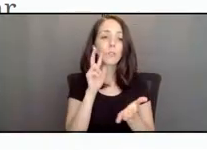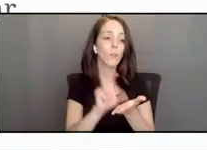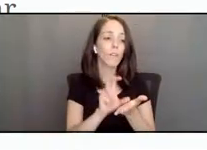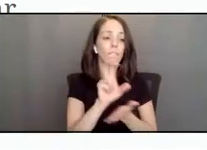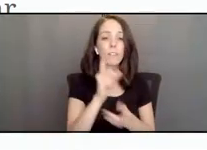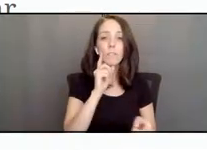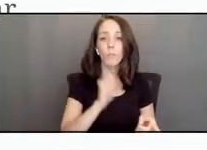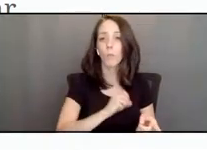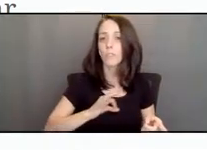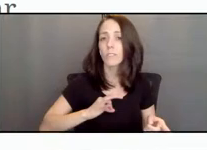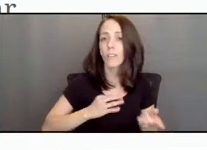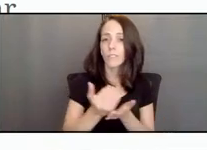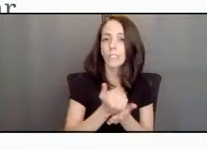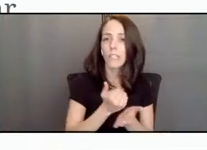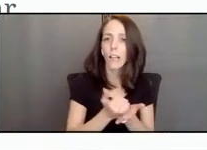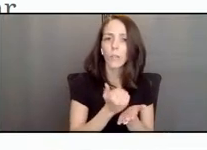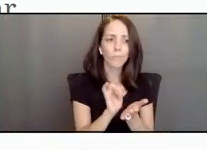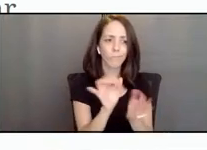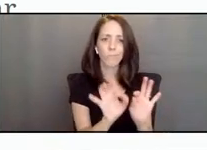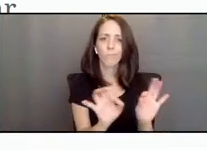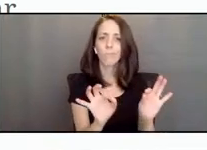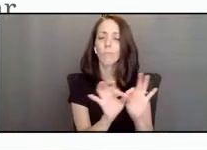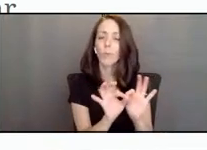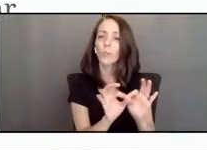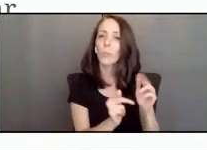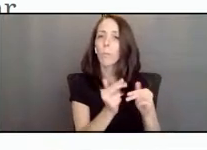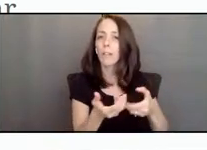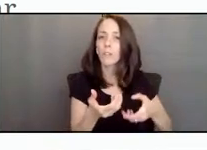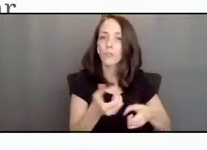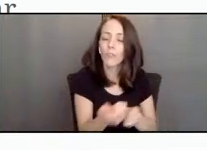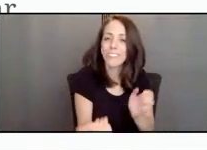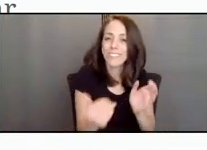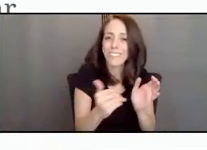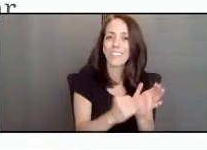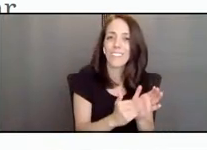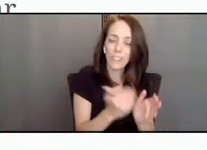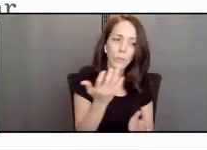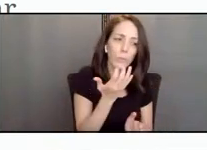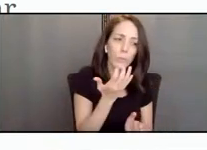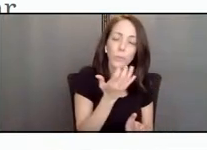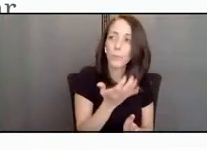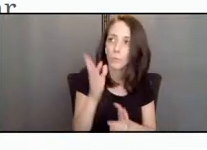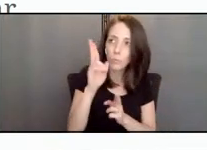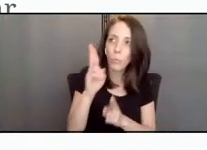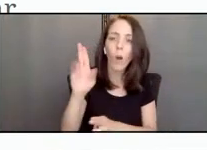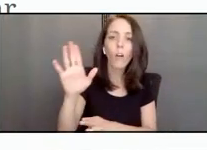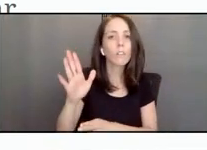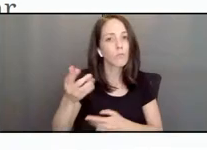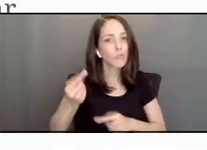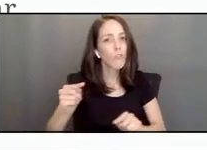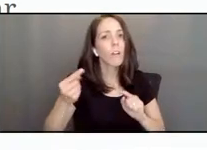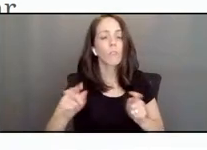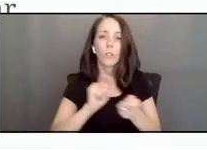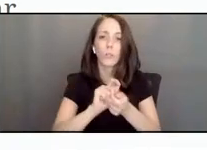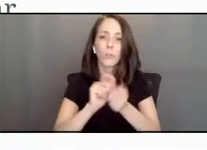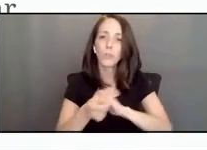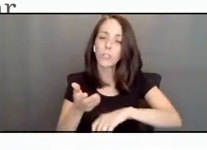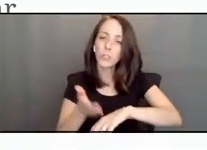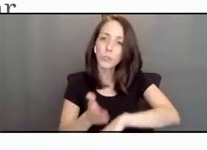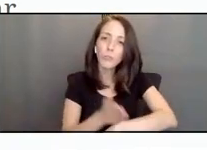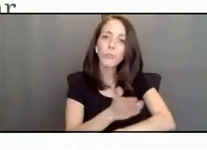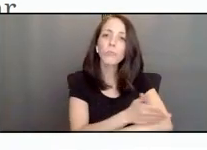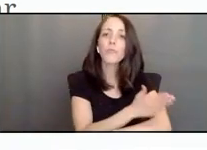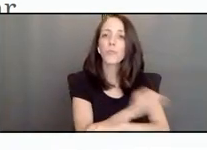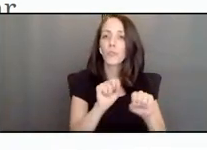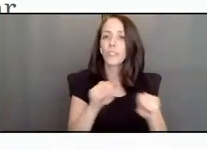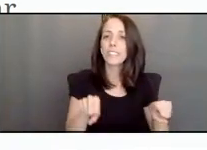rebuild trust and recognize incredible efforts the faculty have made over the past 18 months. And finally, we